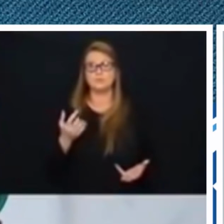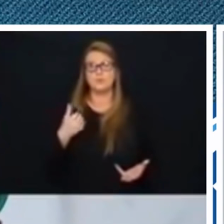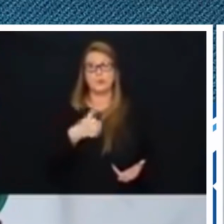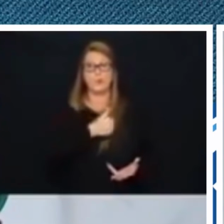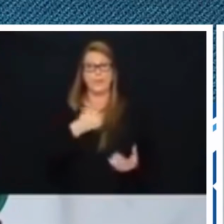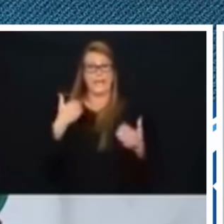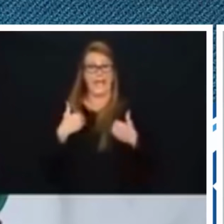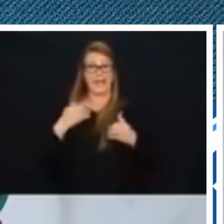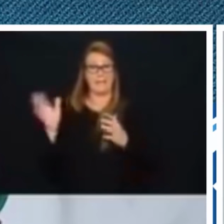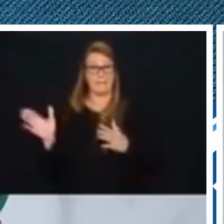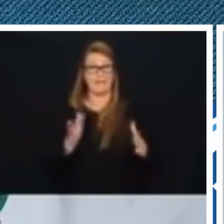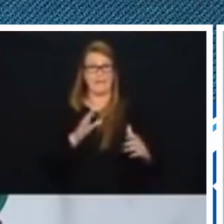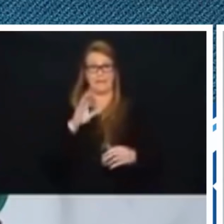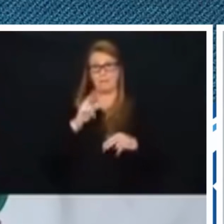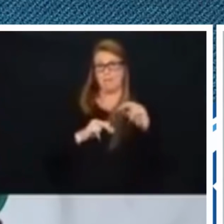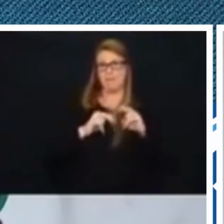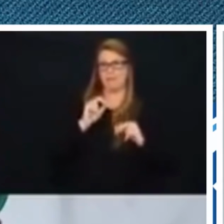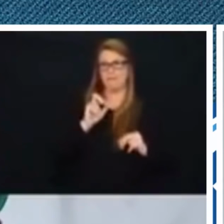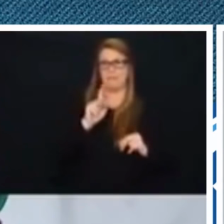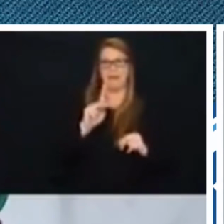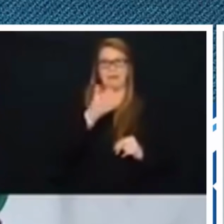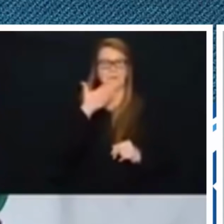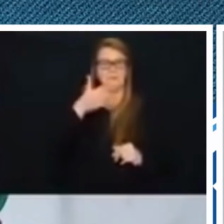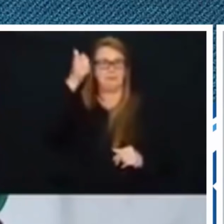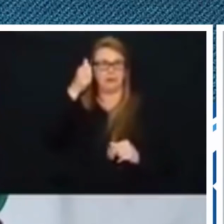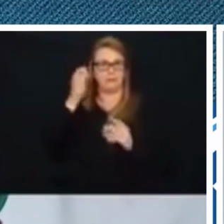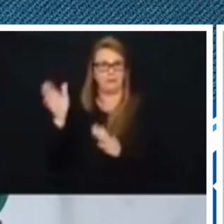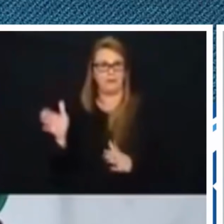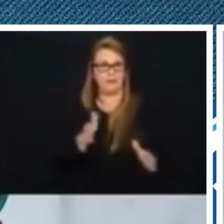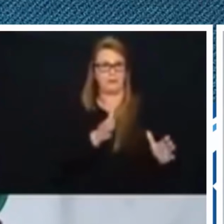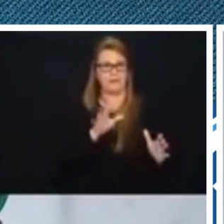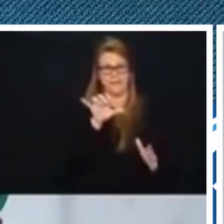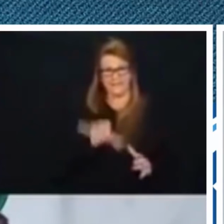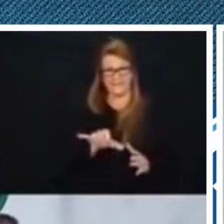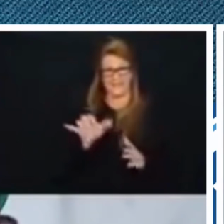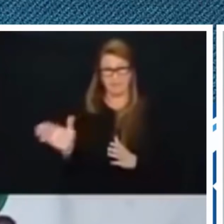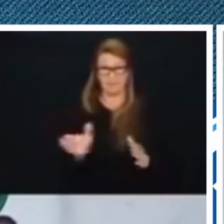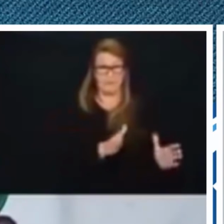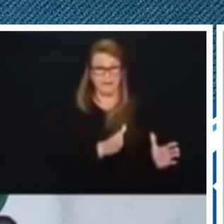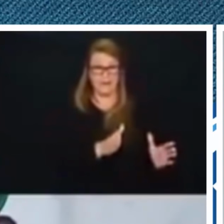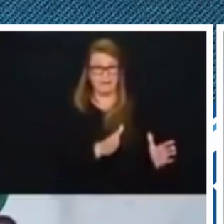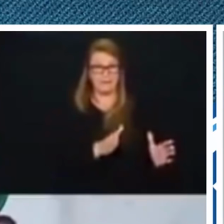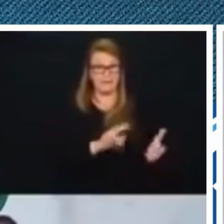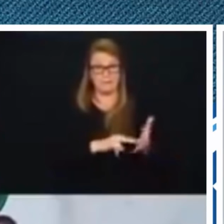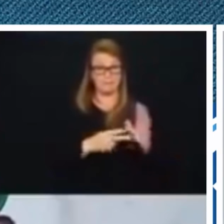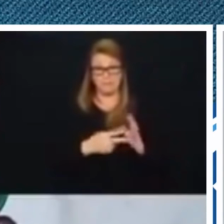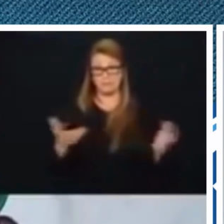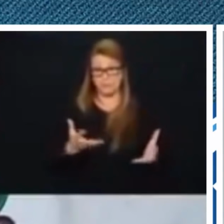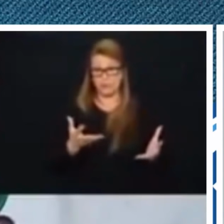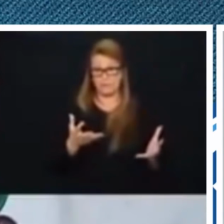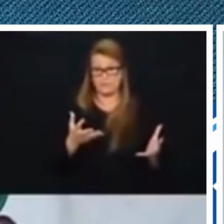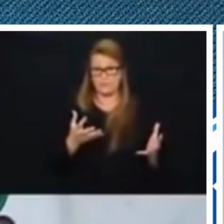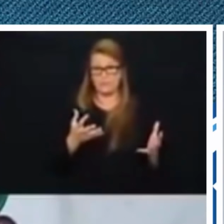plan, I can't imagine that we call it that, but with that plan, really and truly, it's just a movement. It's a